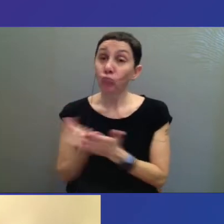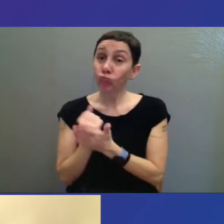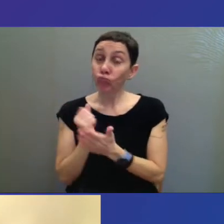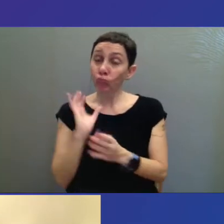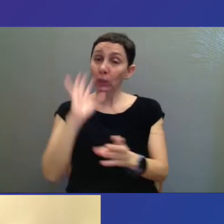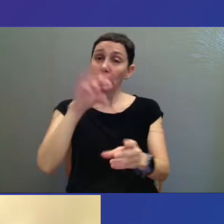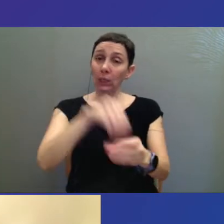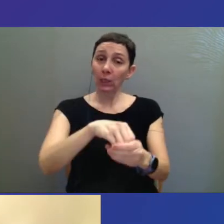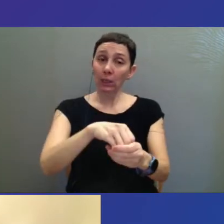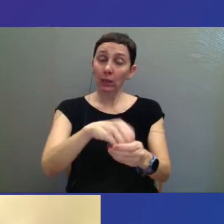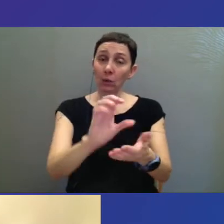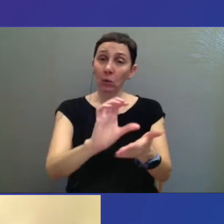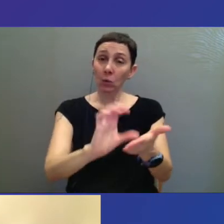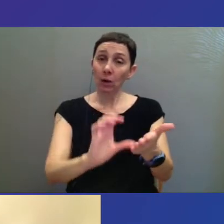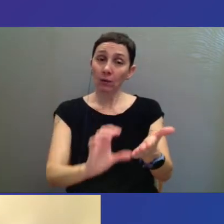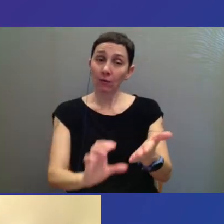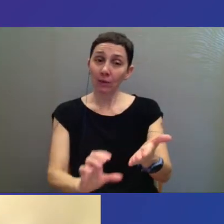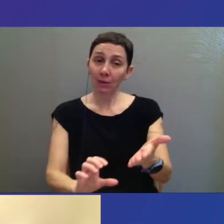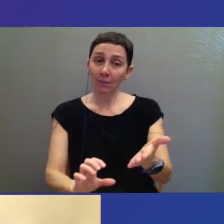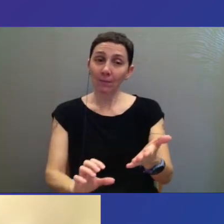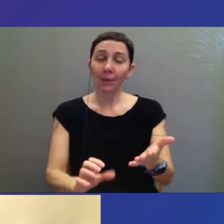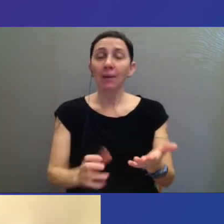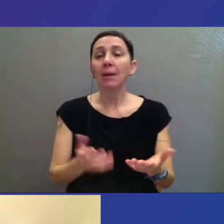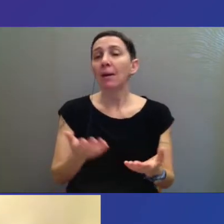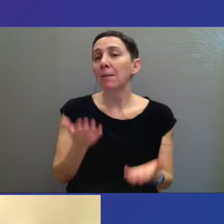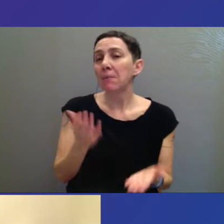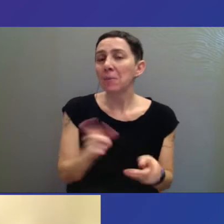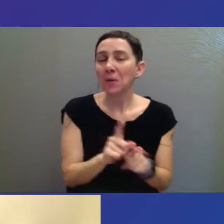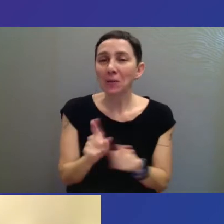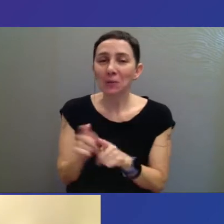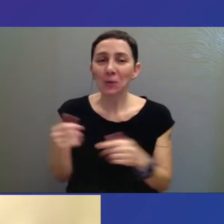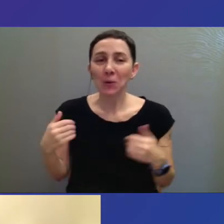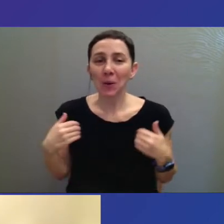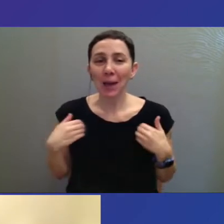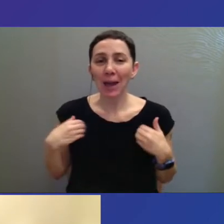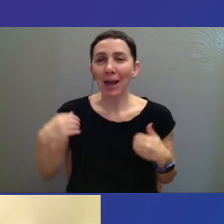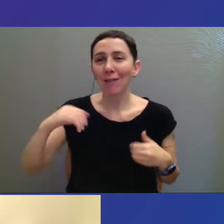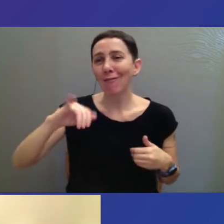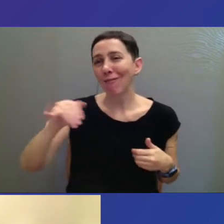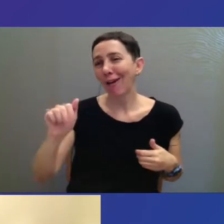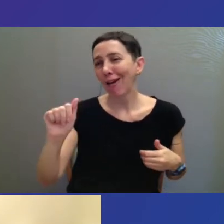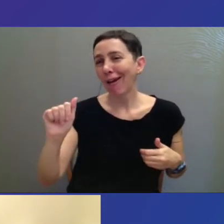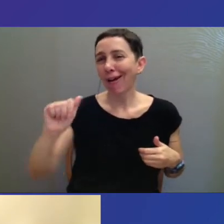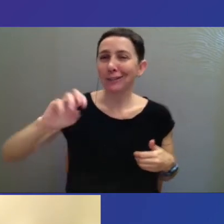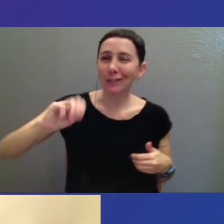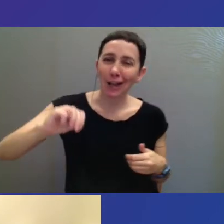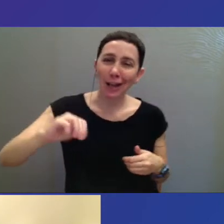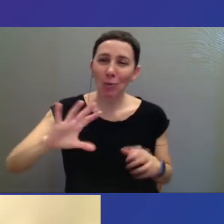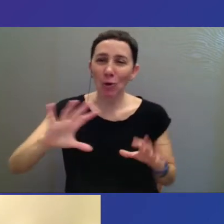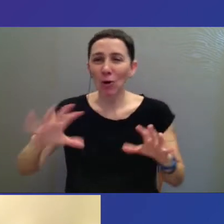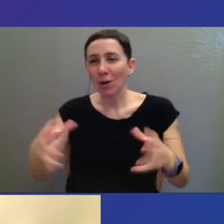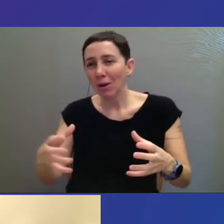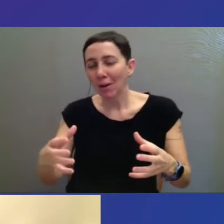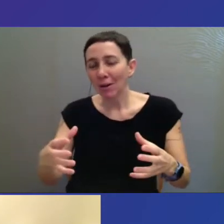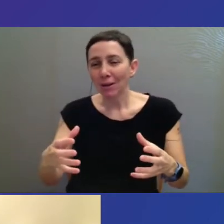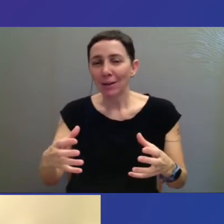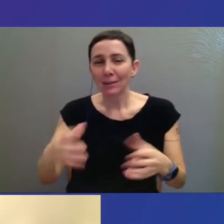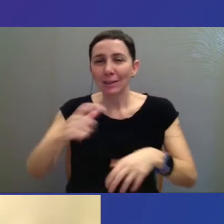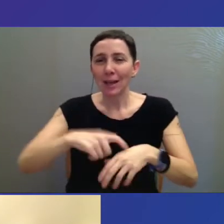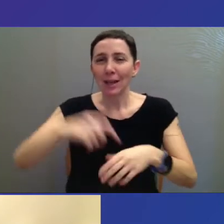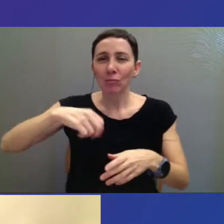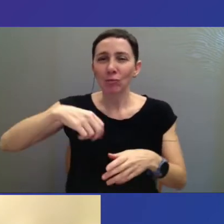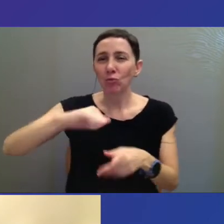have a cipher or a jam in which they are now expected to practice just like whatever their